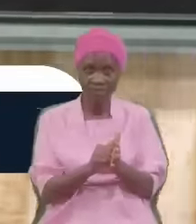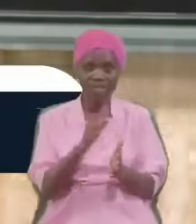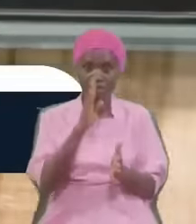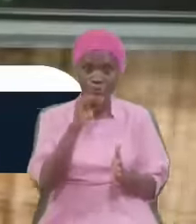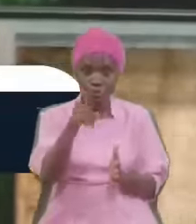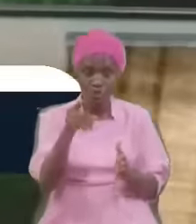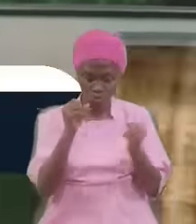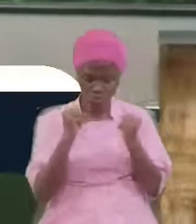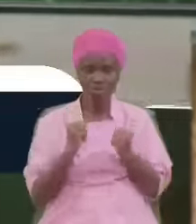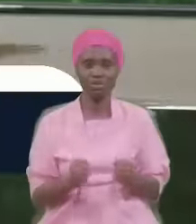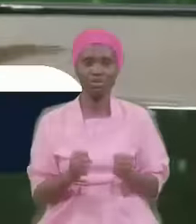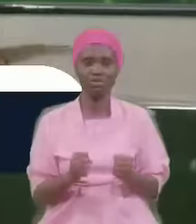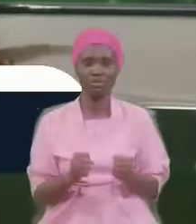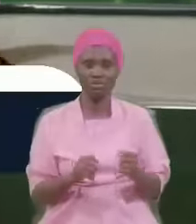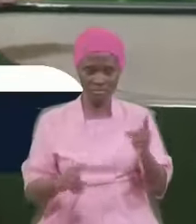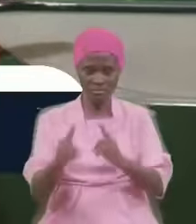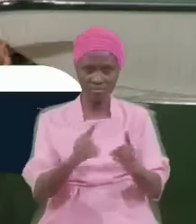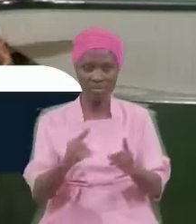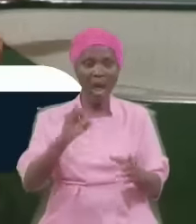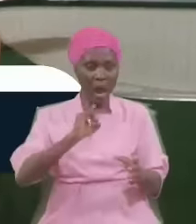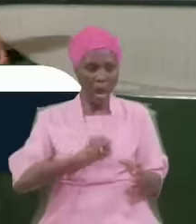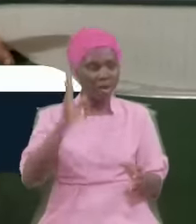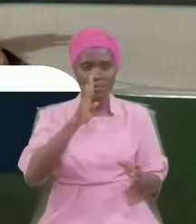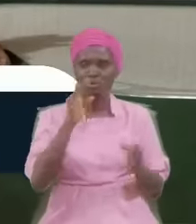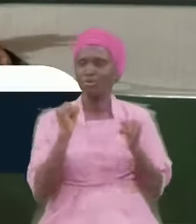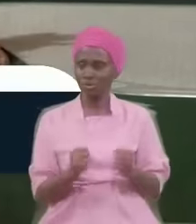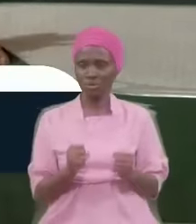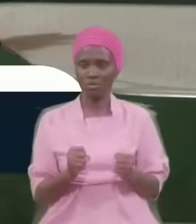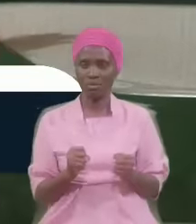strong. I will be strong. Be strong